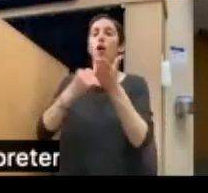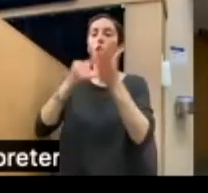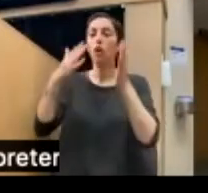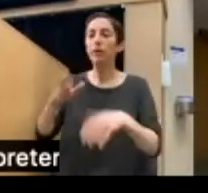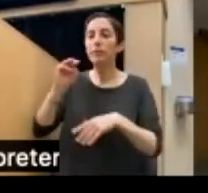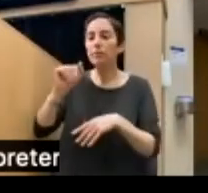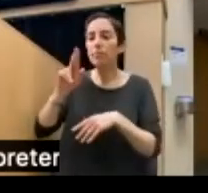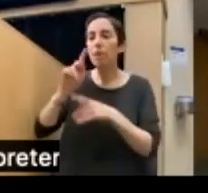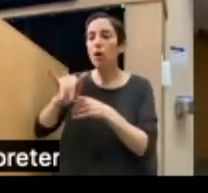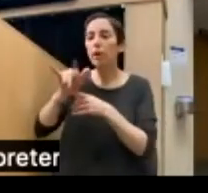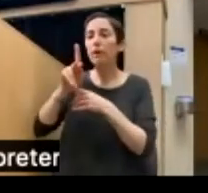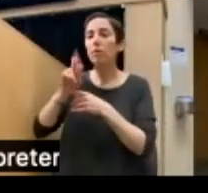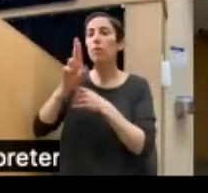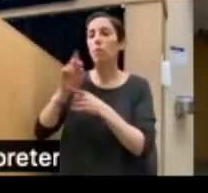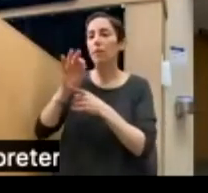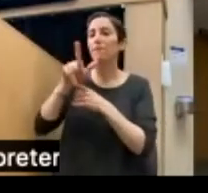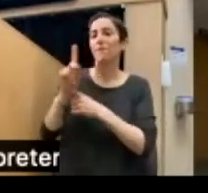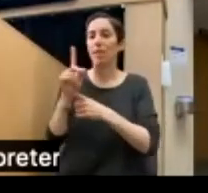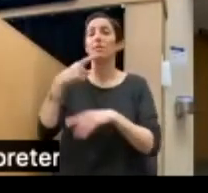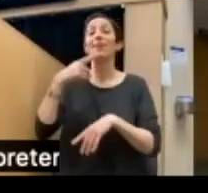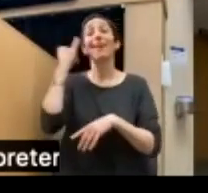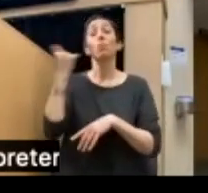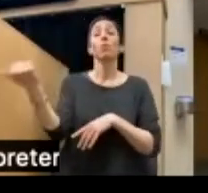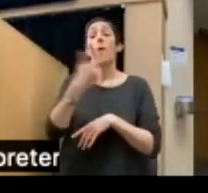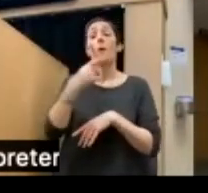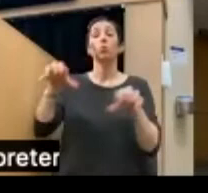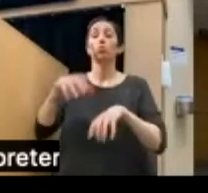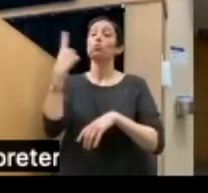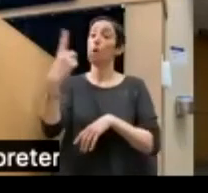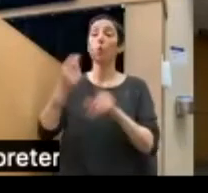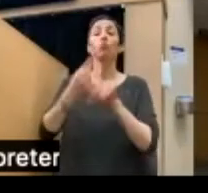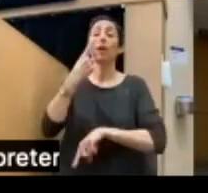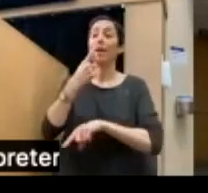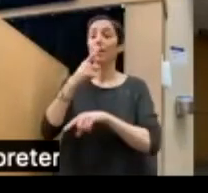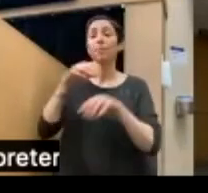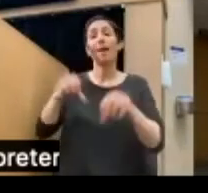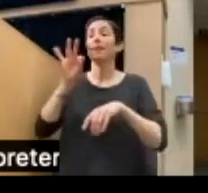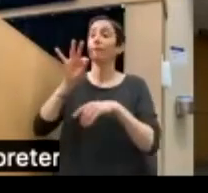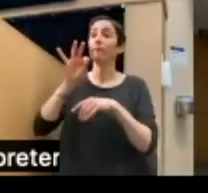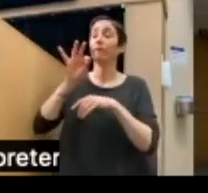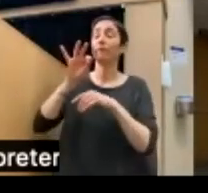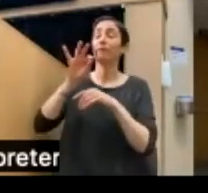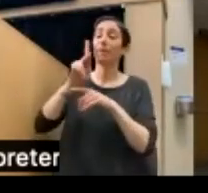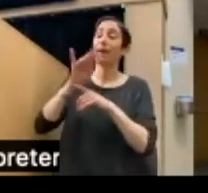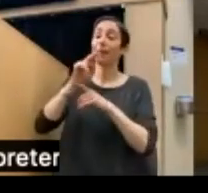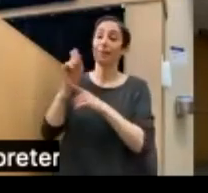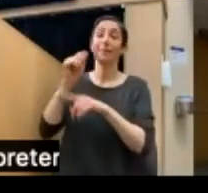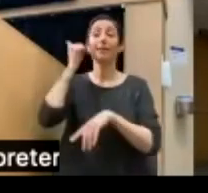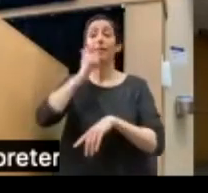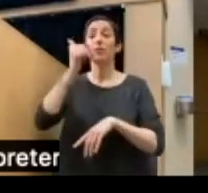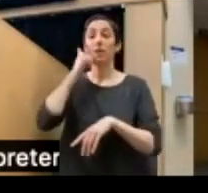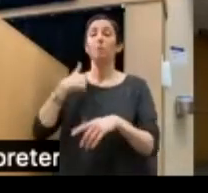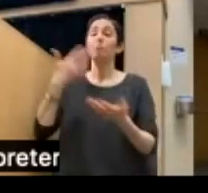one random act of kindness daily, we might just set the world the right direction. And Marty's not a scientist, but it turns out that's true